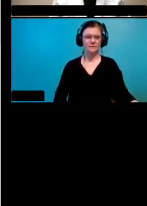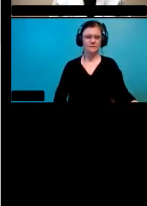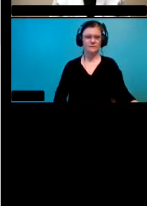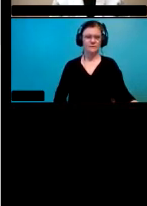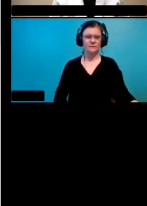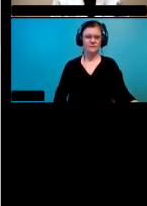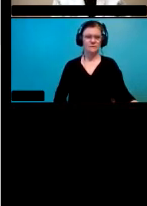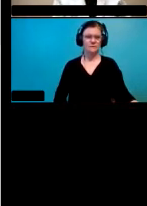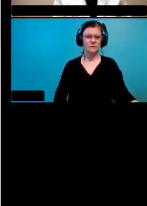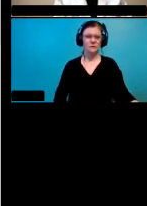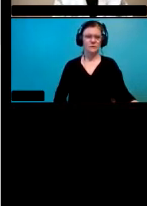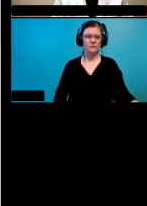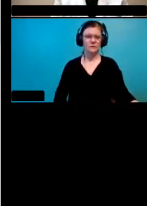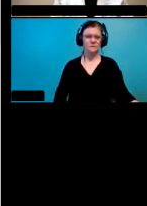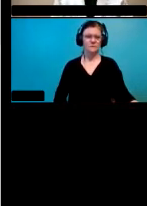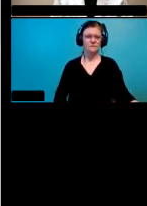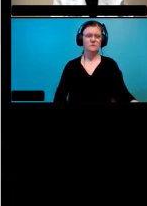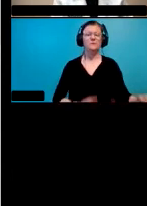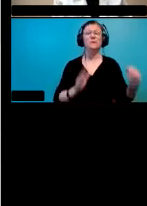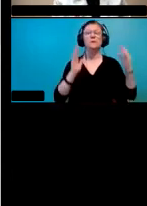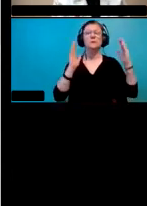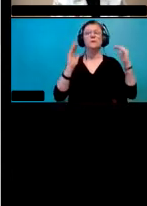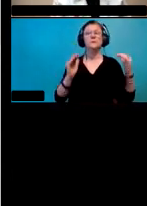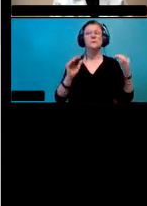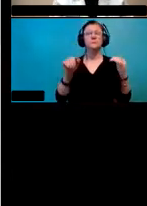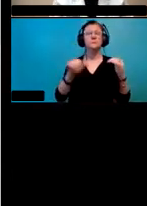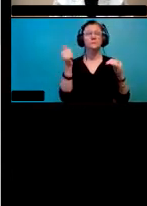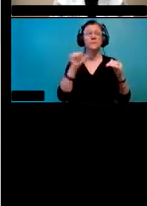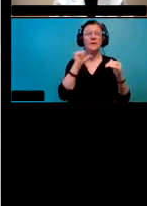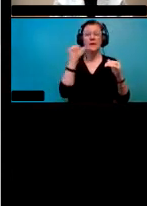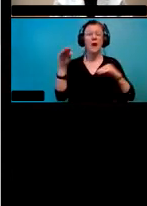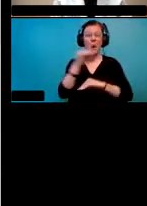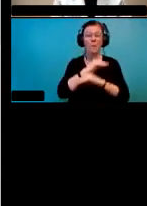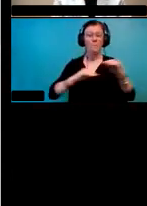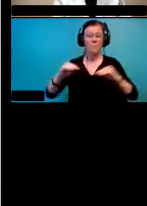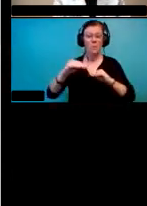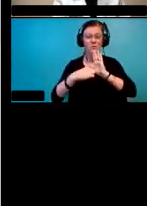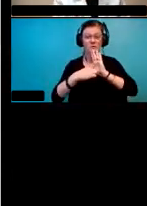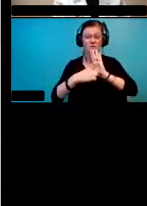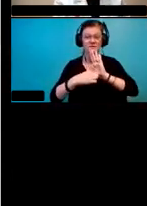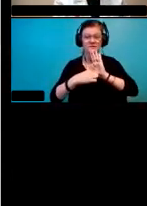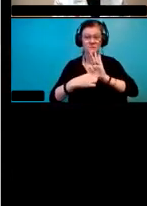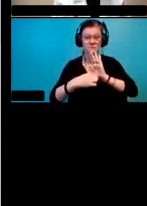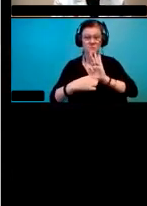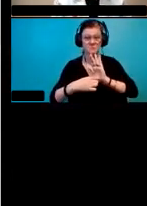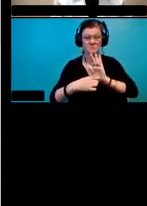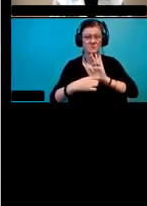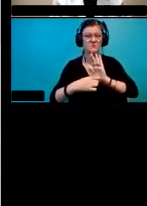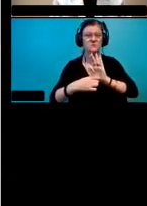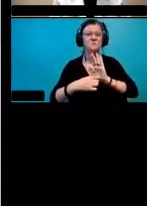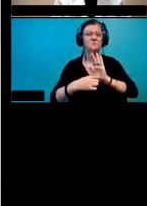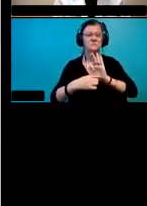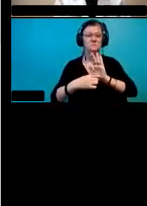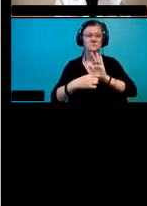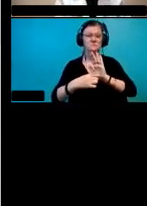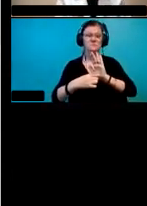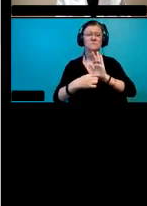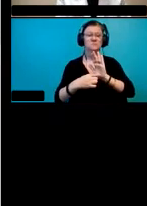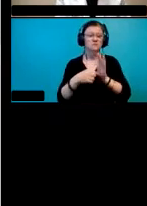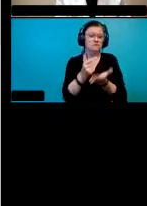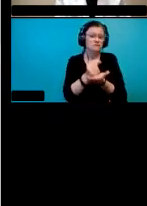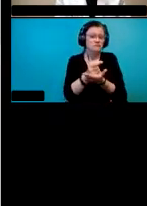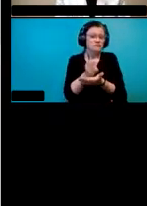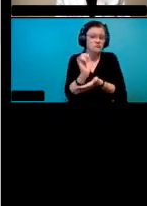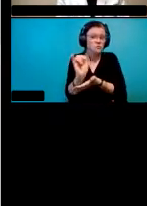So some of the non-motor symptoms of Parkinson's disease are treatable as